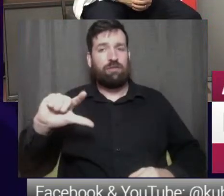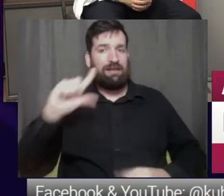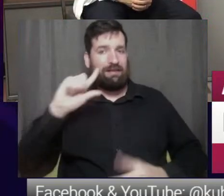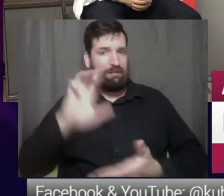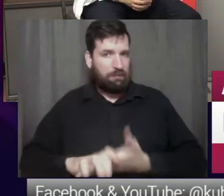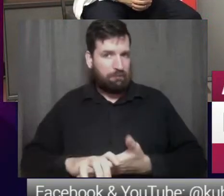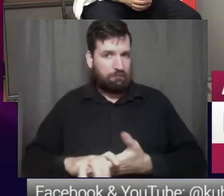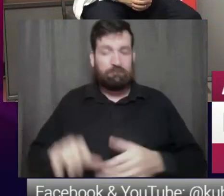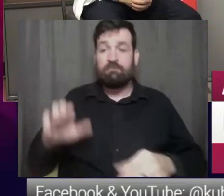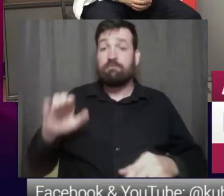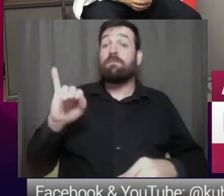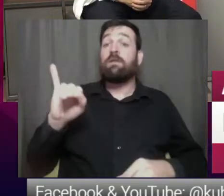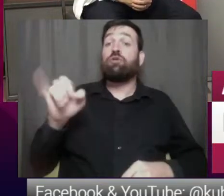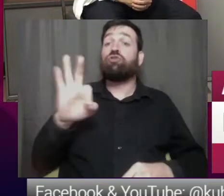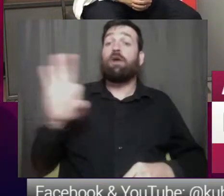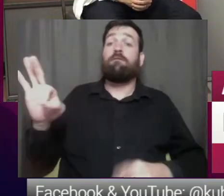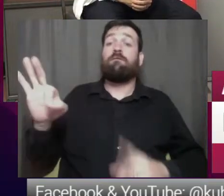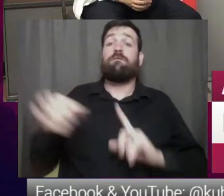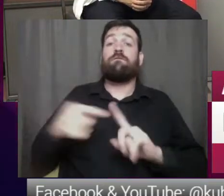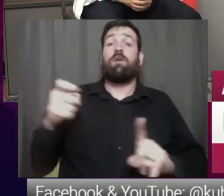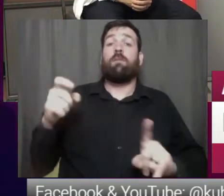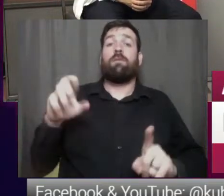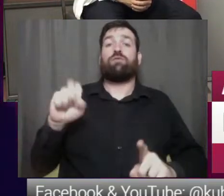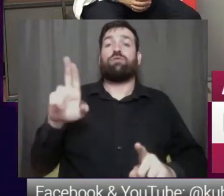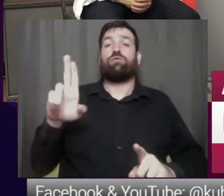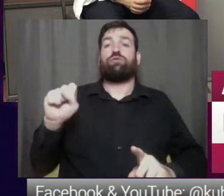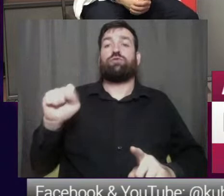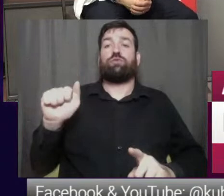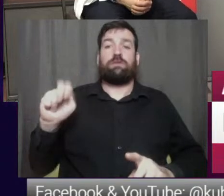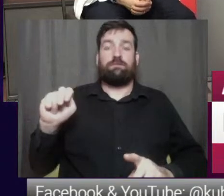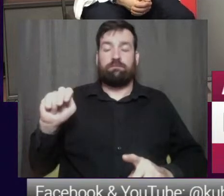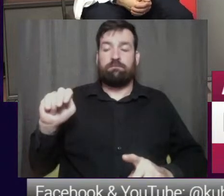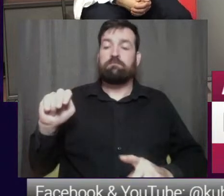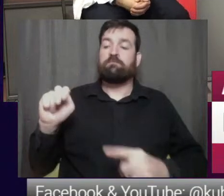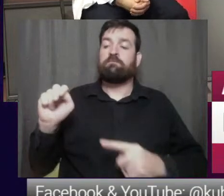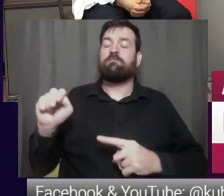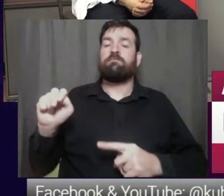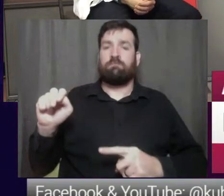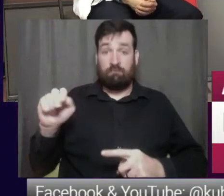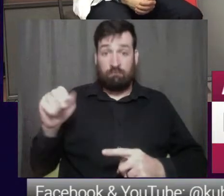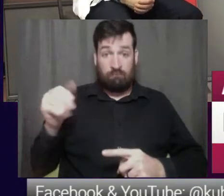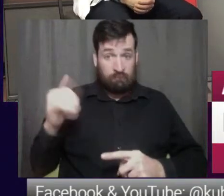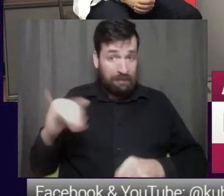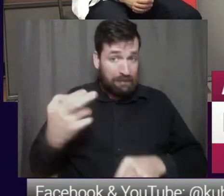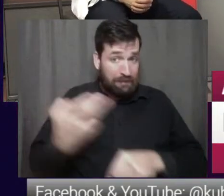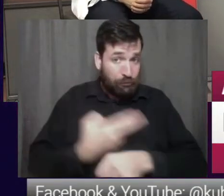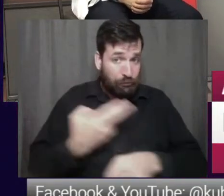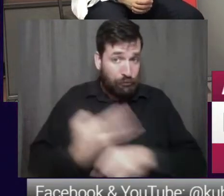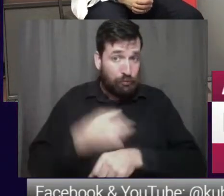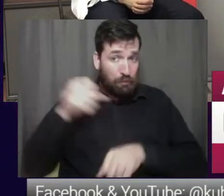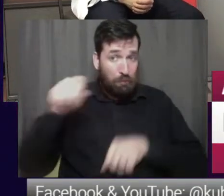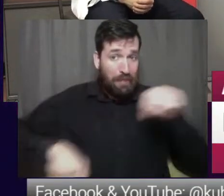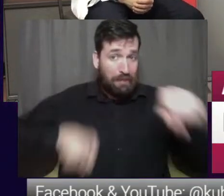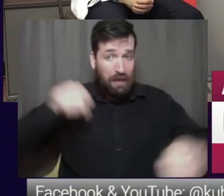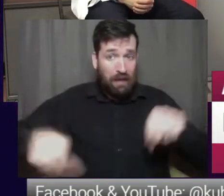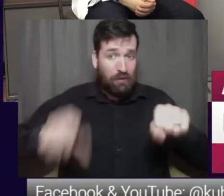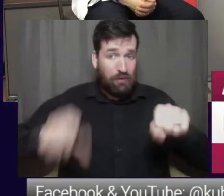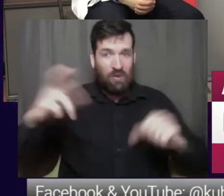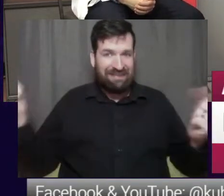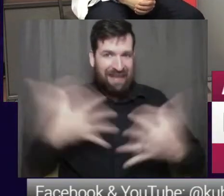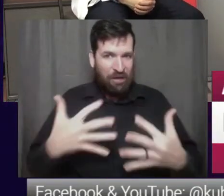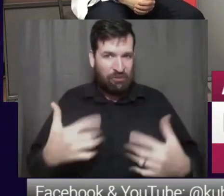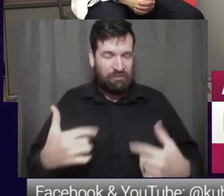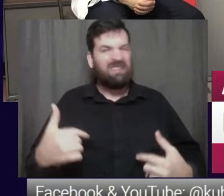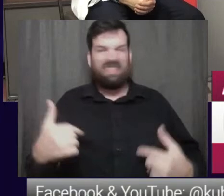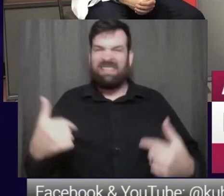Jeff from Susan. Jeff, Susan wants to know, do you still use your Peloton or did that scare you? It would scare me off getting